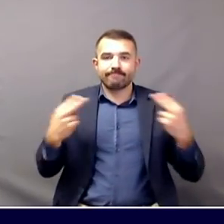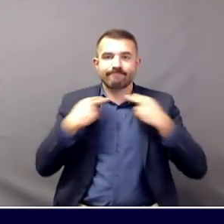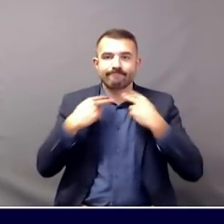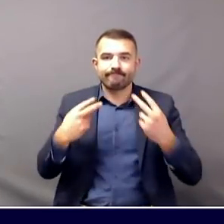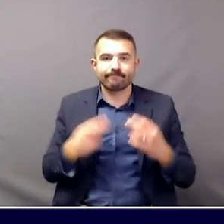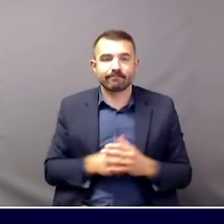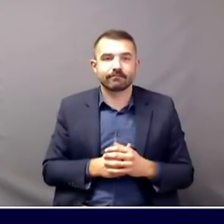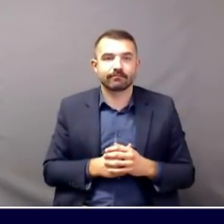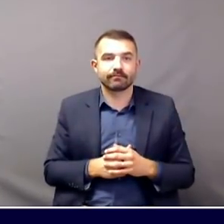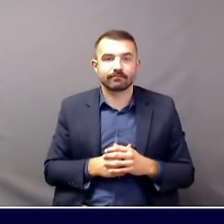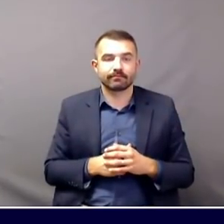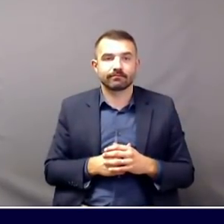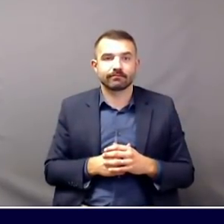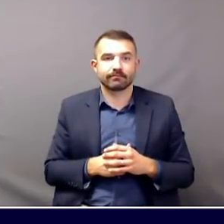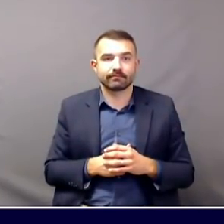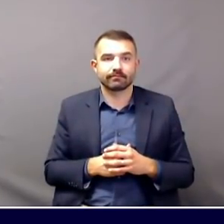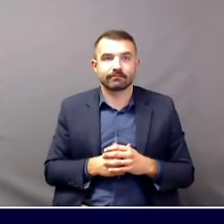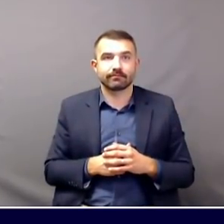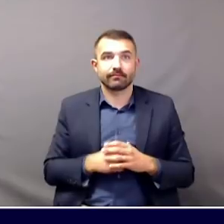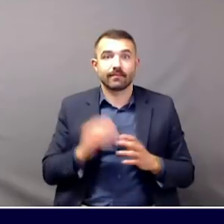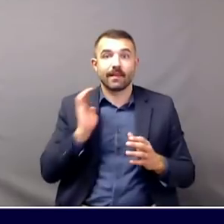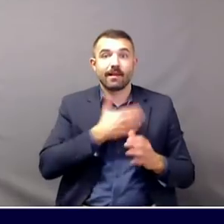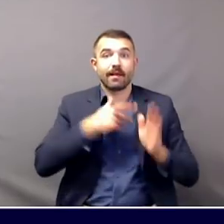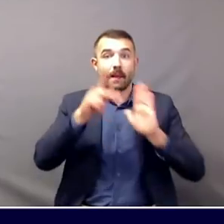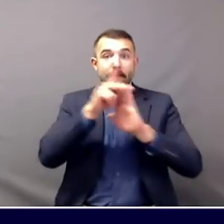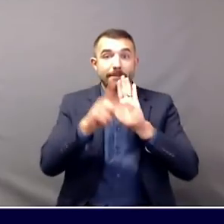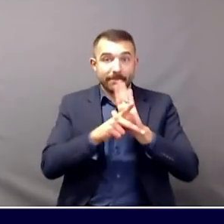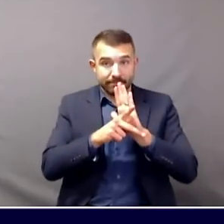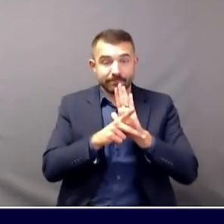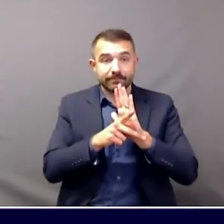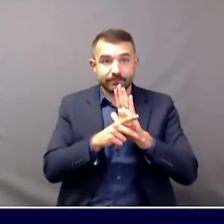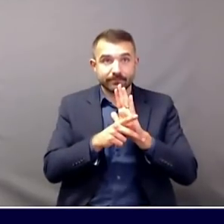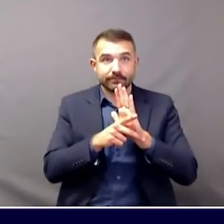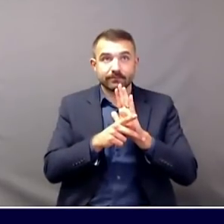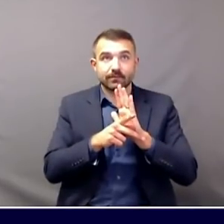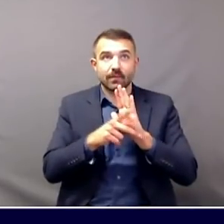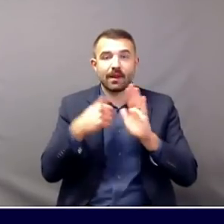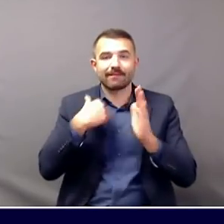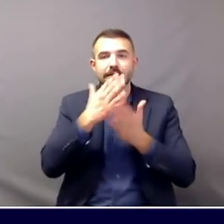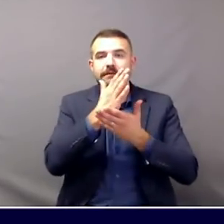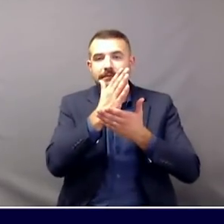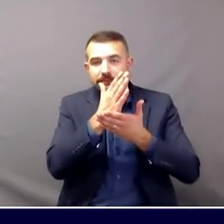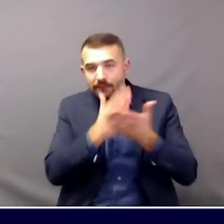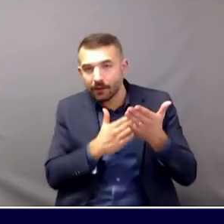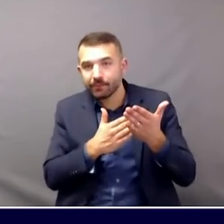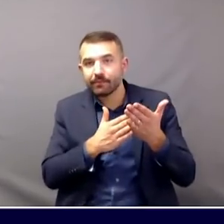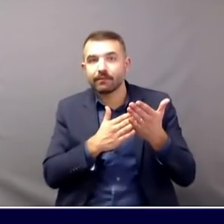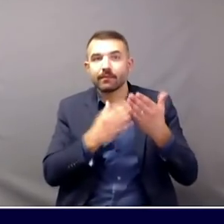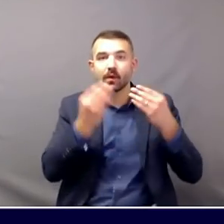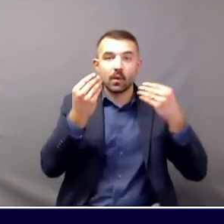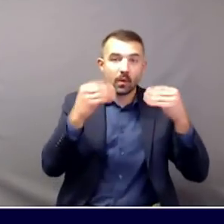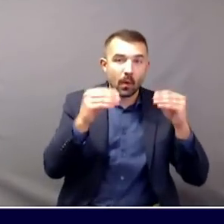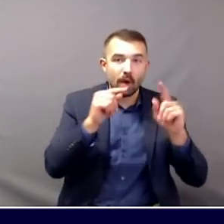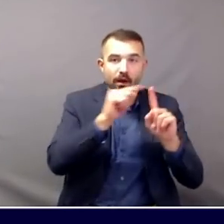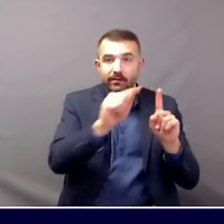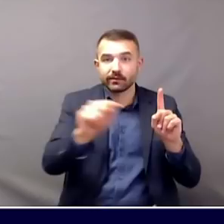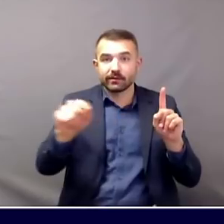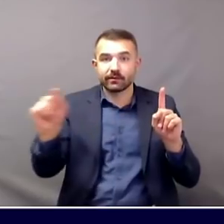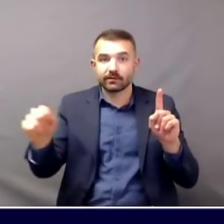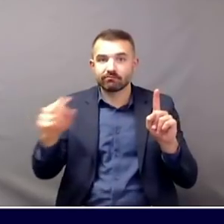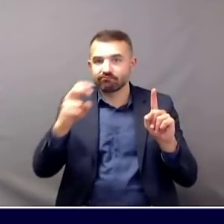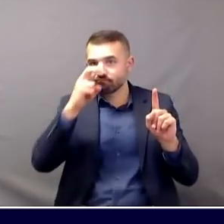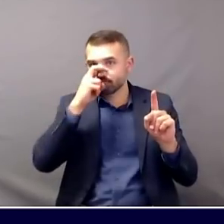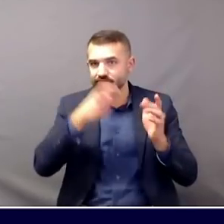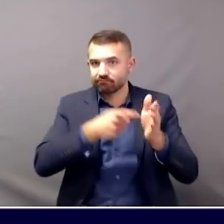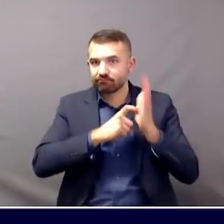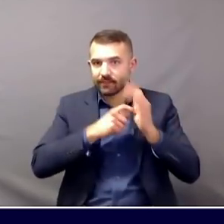policy does have some, but not all types of stores enforcing the face